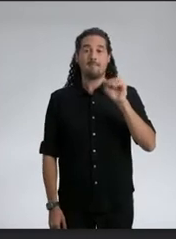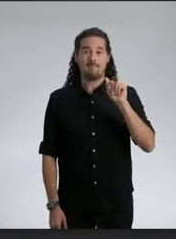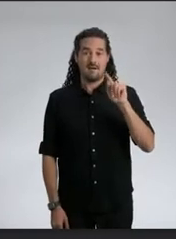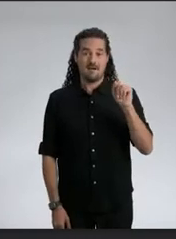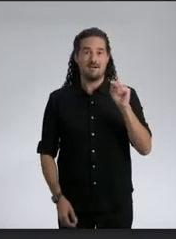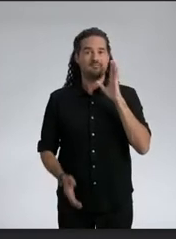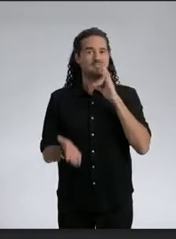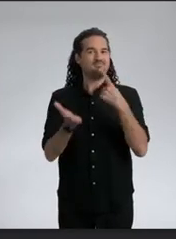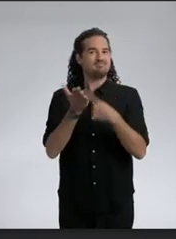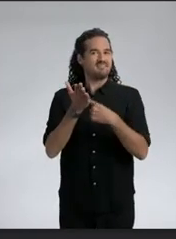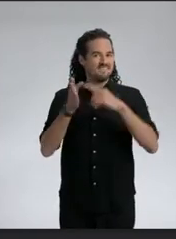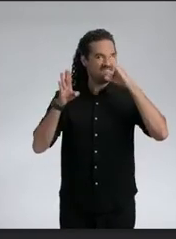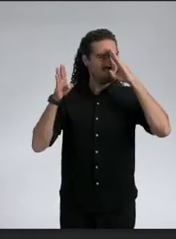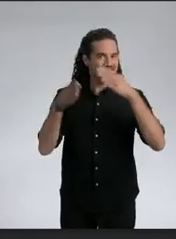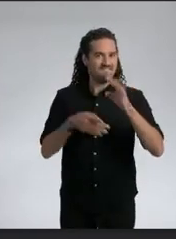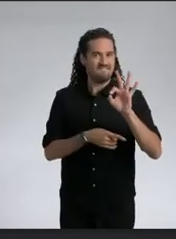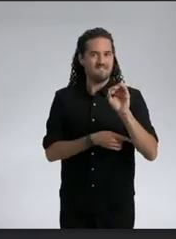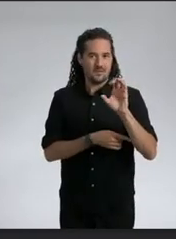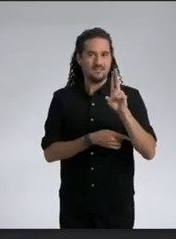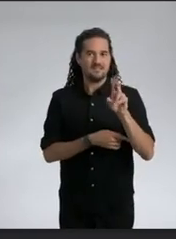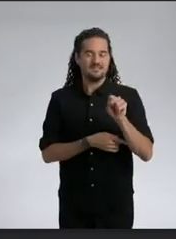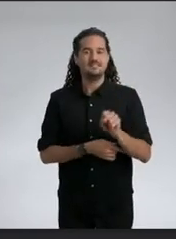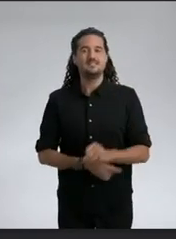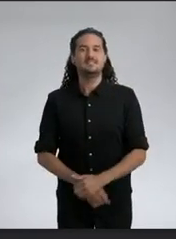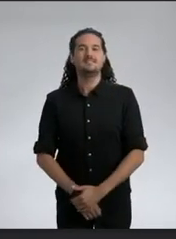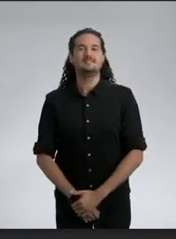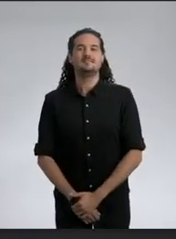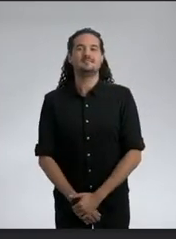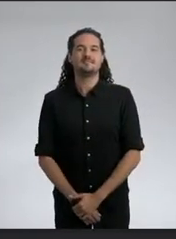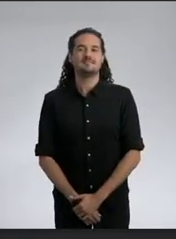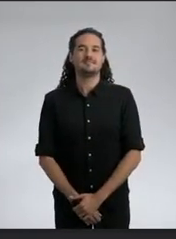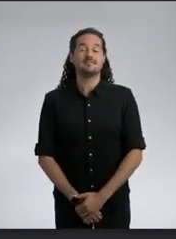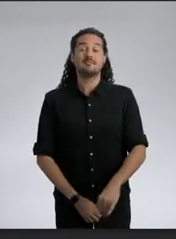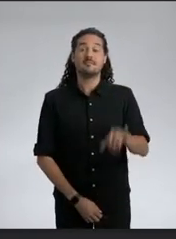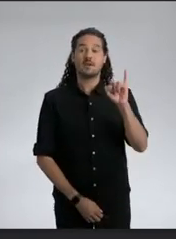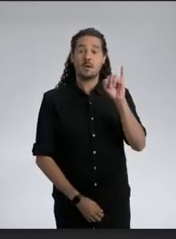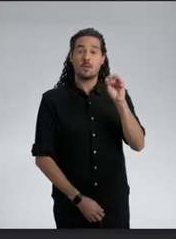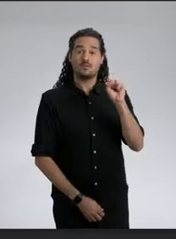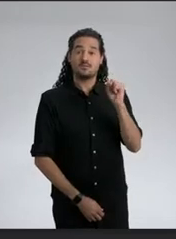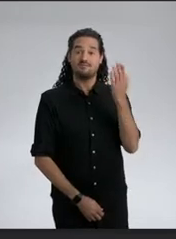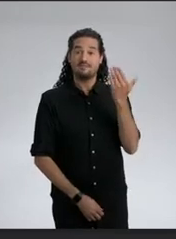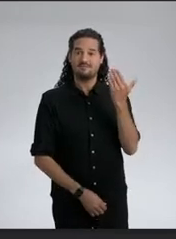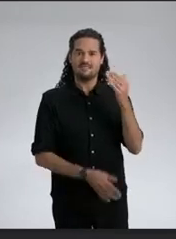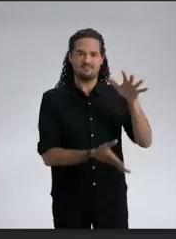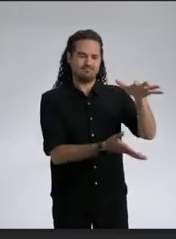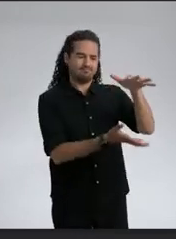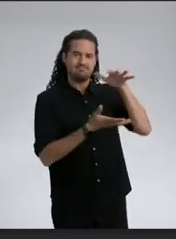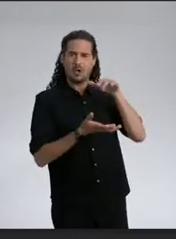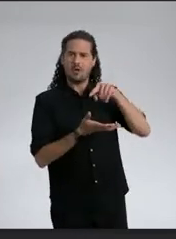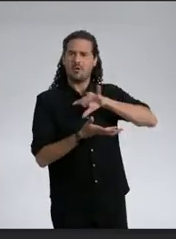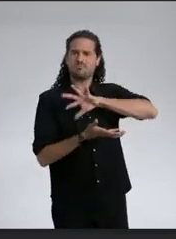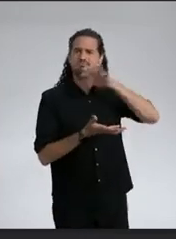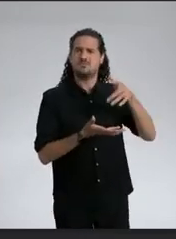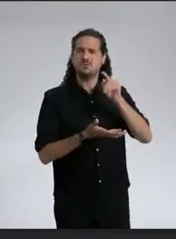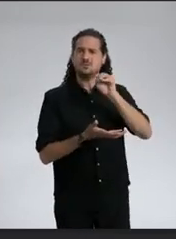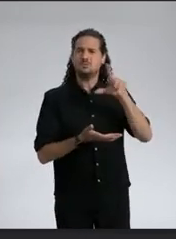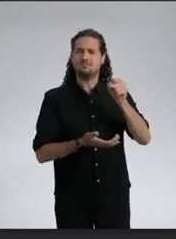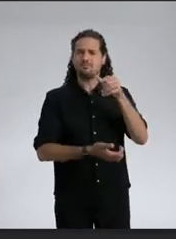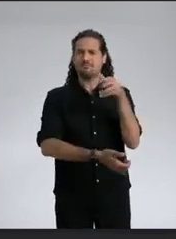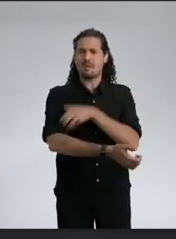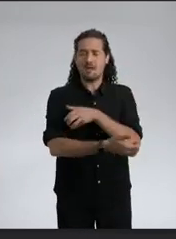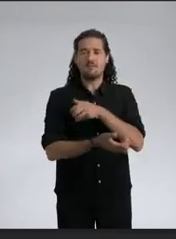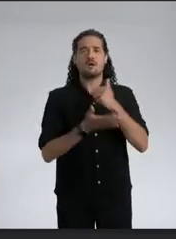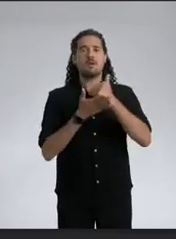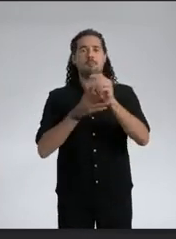Focus. iOS 15 introduces a powerful new set of tools to help people focus. These